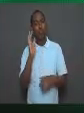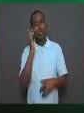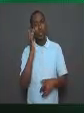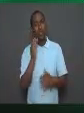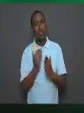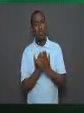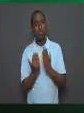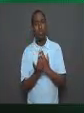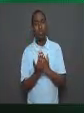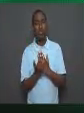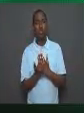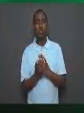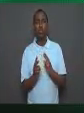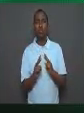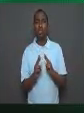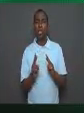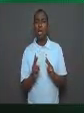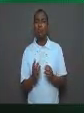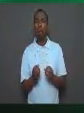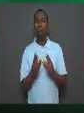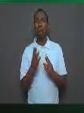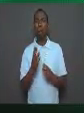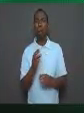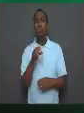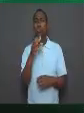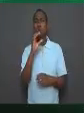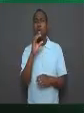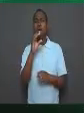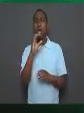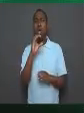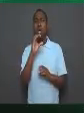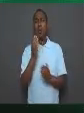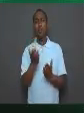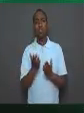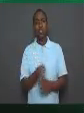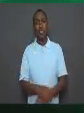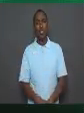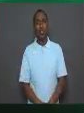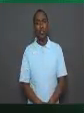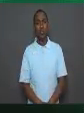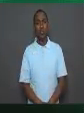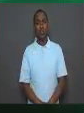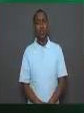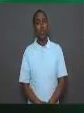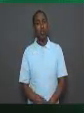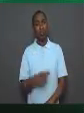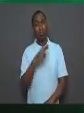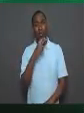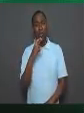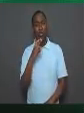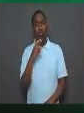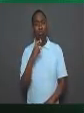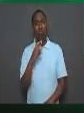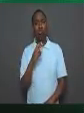in plenty of fluids. This makes up for the fluid lost through